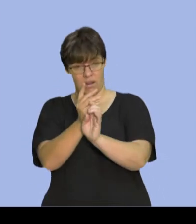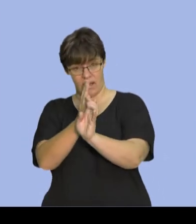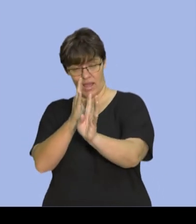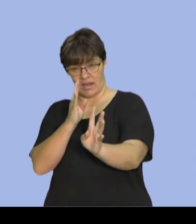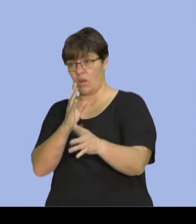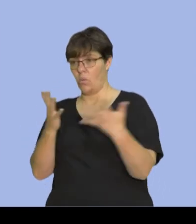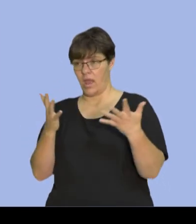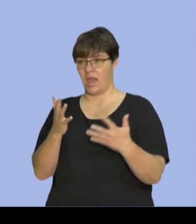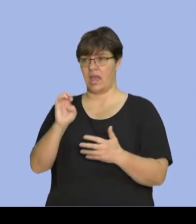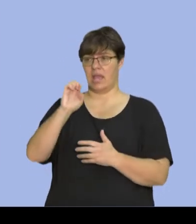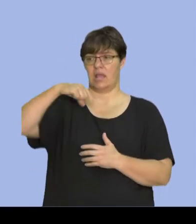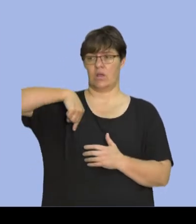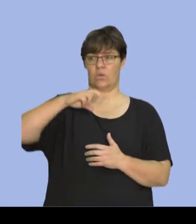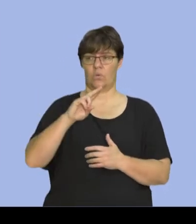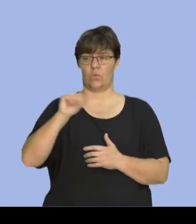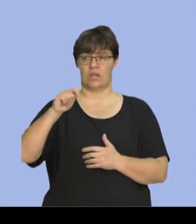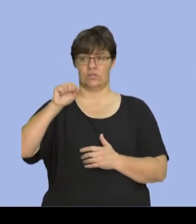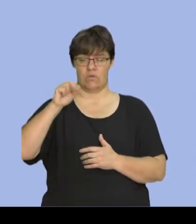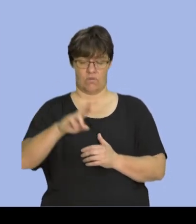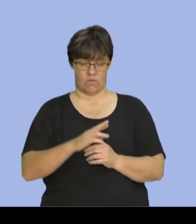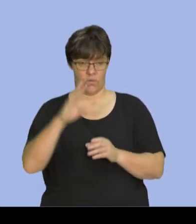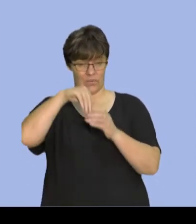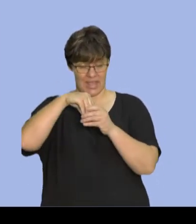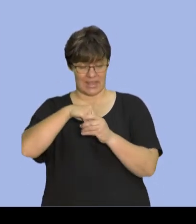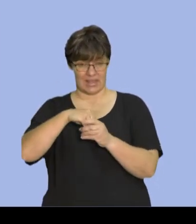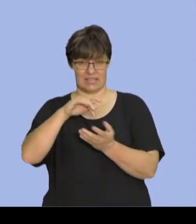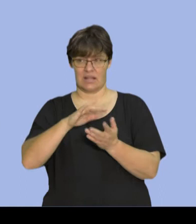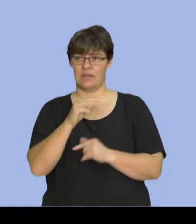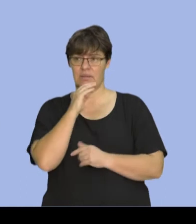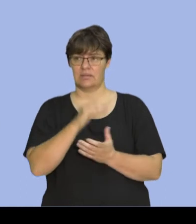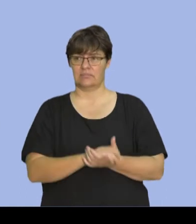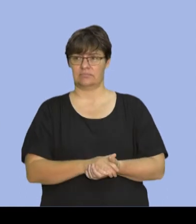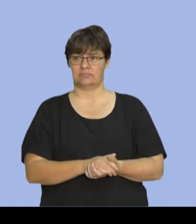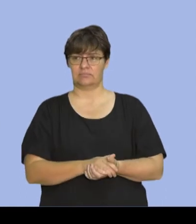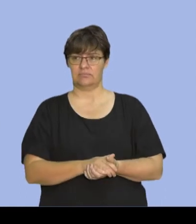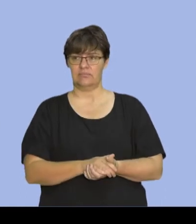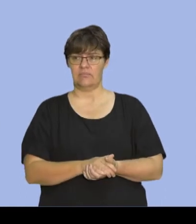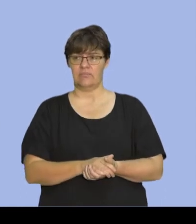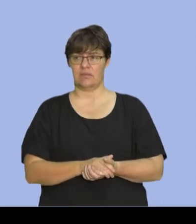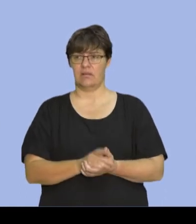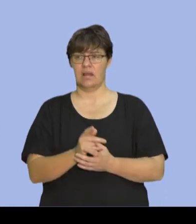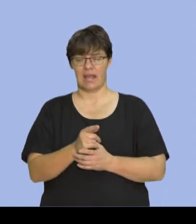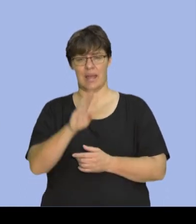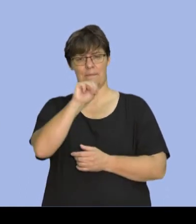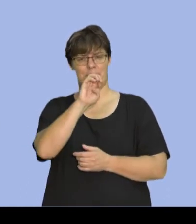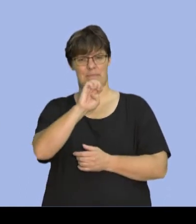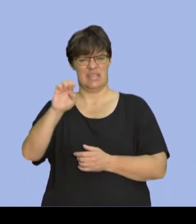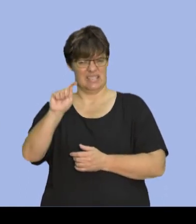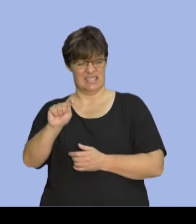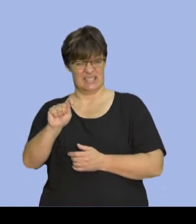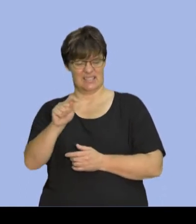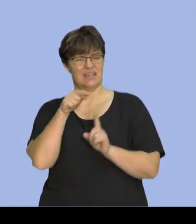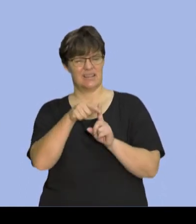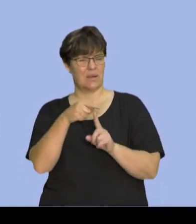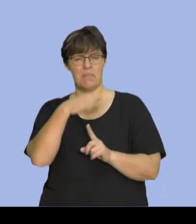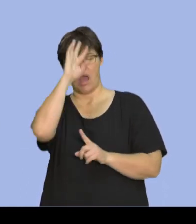the equator. And I often use the word meet to remind me of what is happening. So we